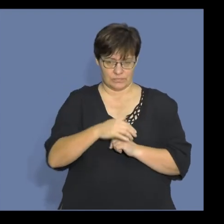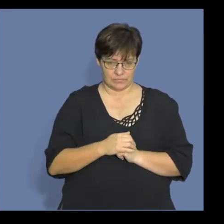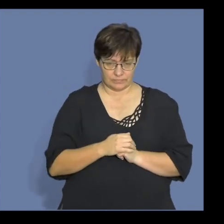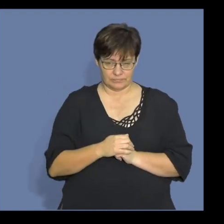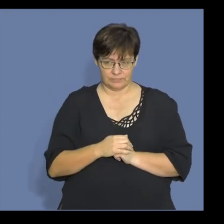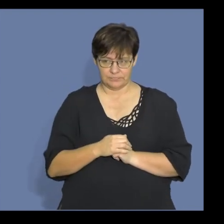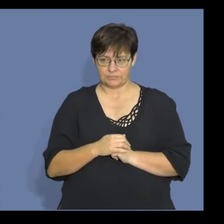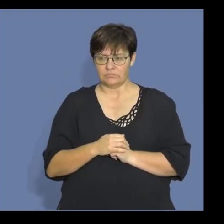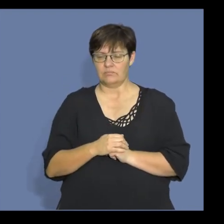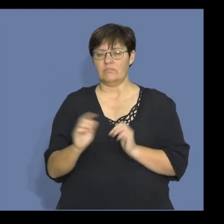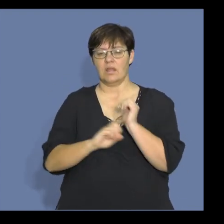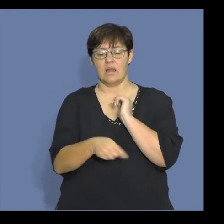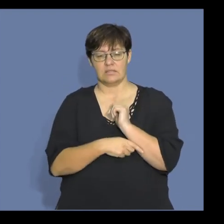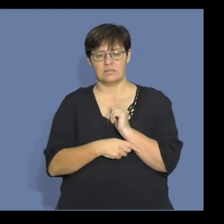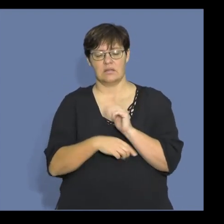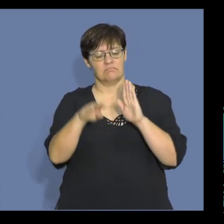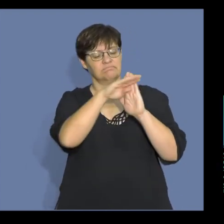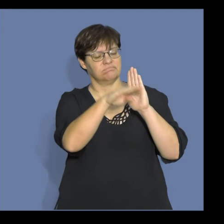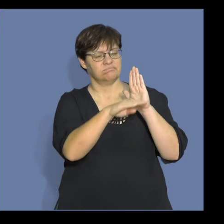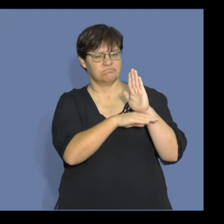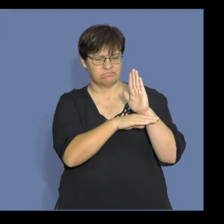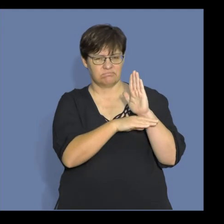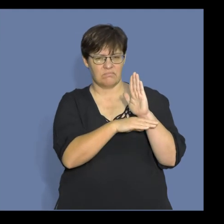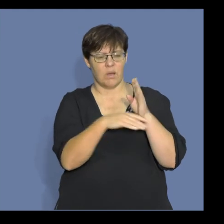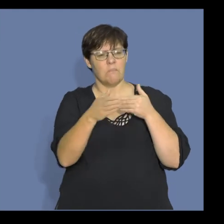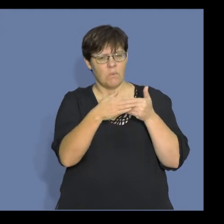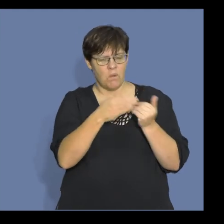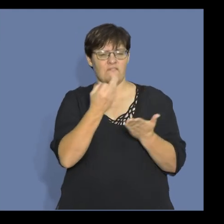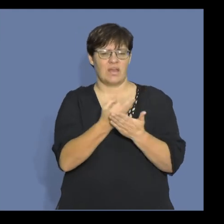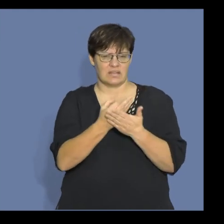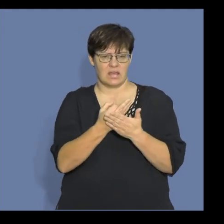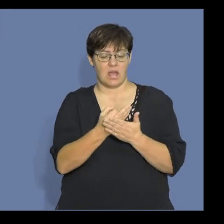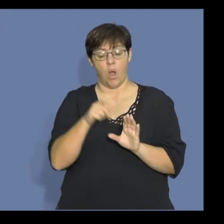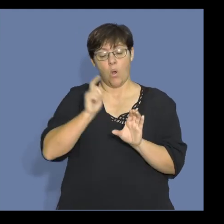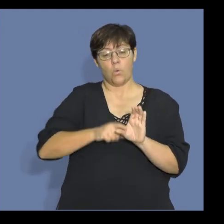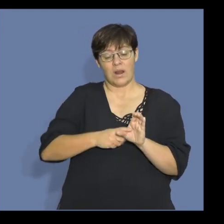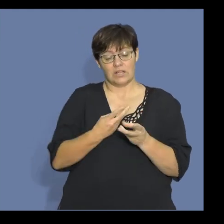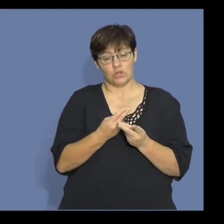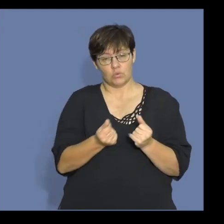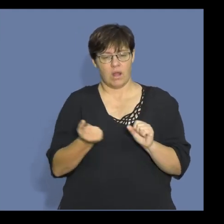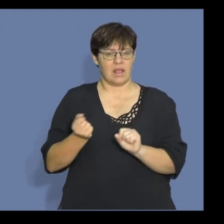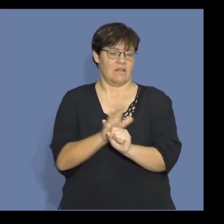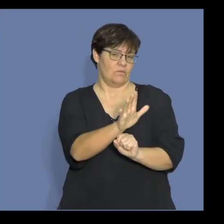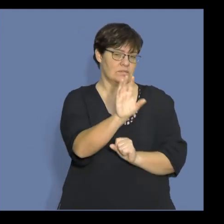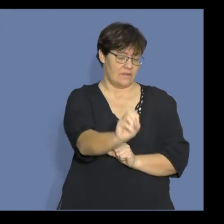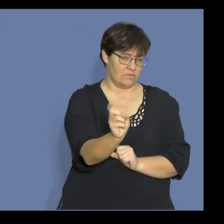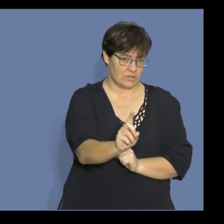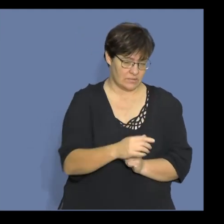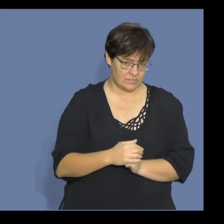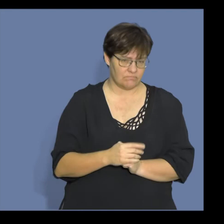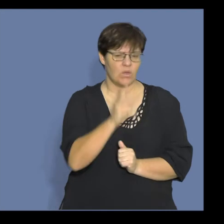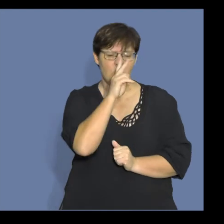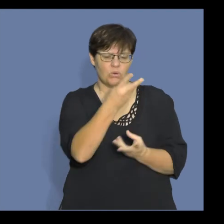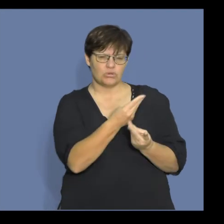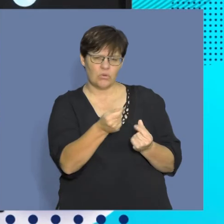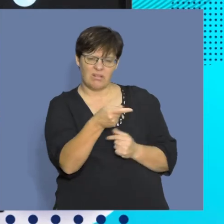ones of them. Finally, list 4 other factors that influence the quality of soil. So guys, when we look